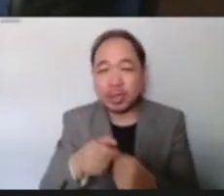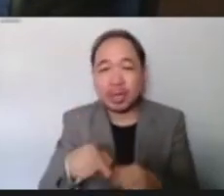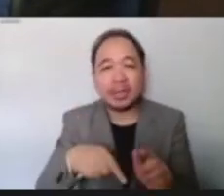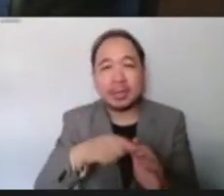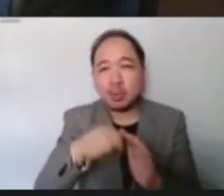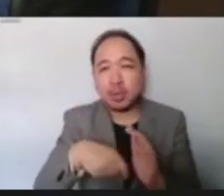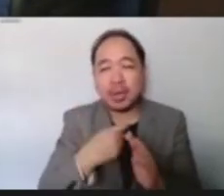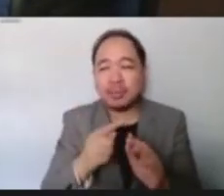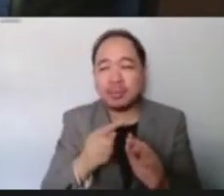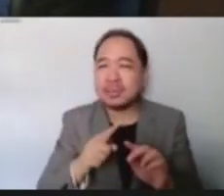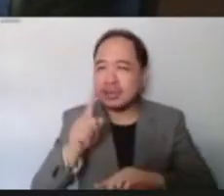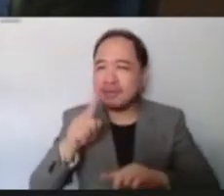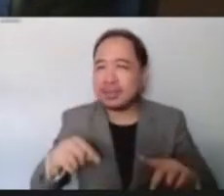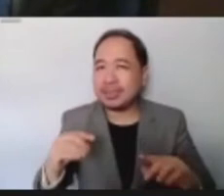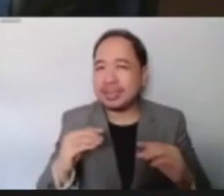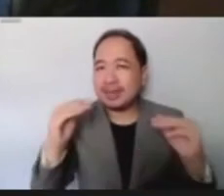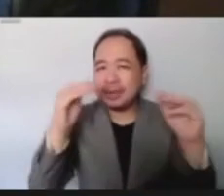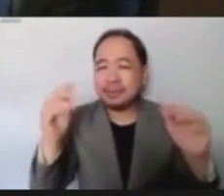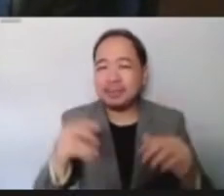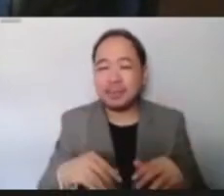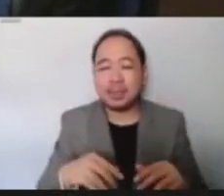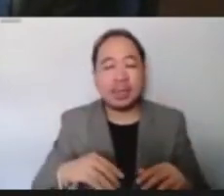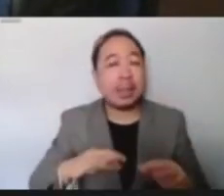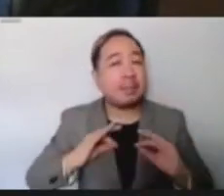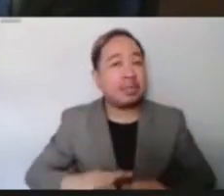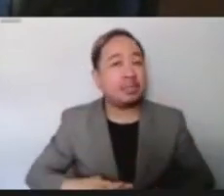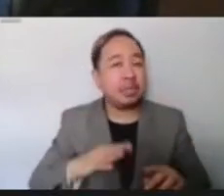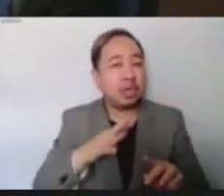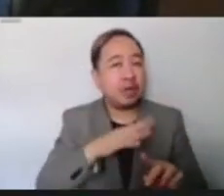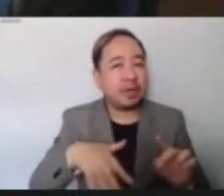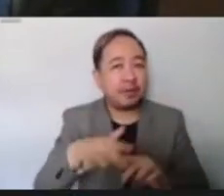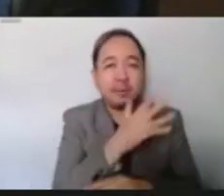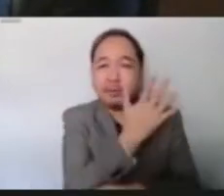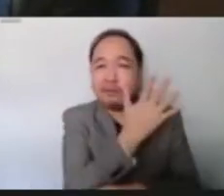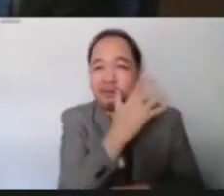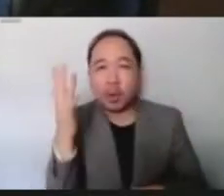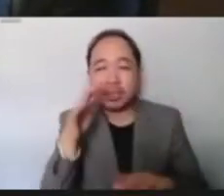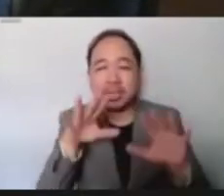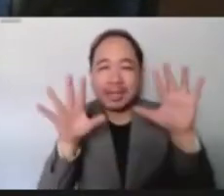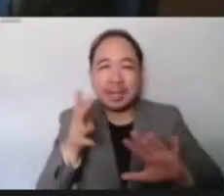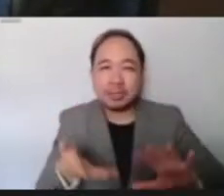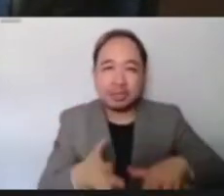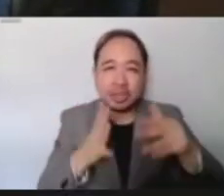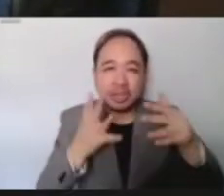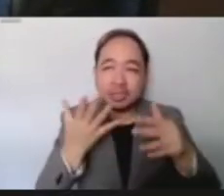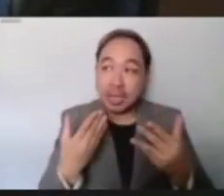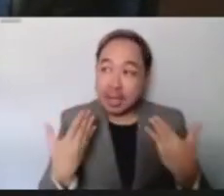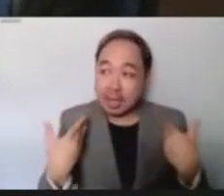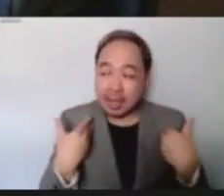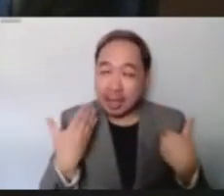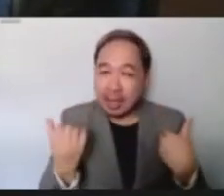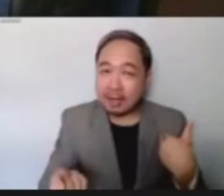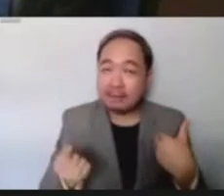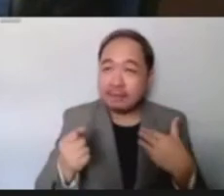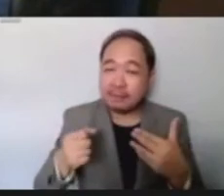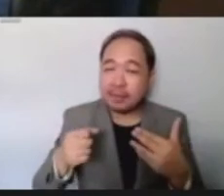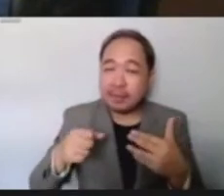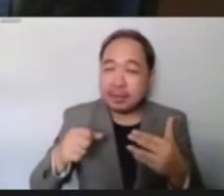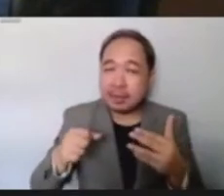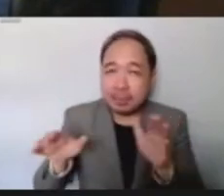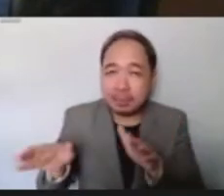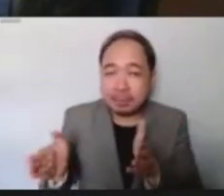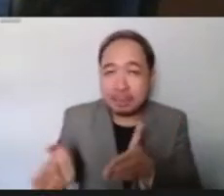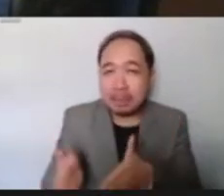the ministry of environment forest and climate change is also conducting Regional workshops for sensitization knowledge sharing and